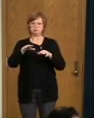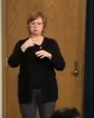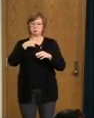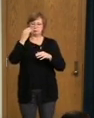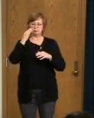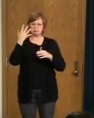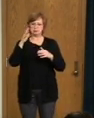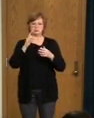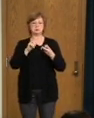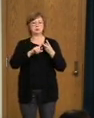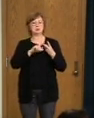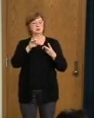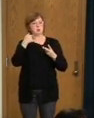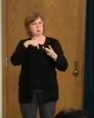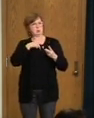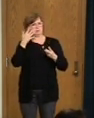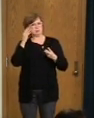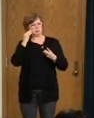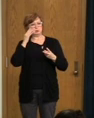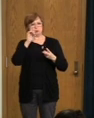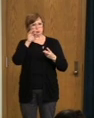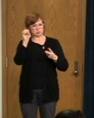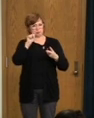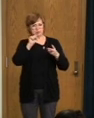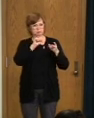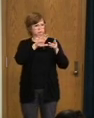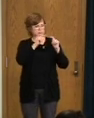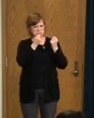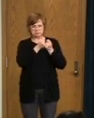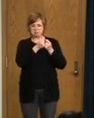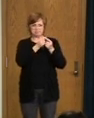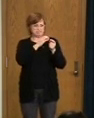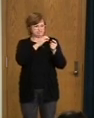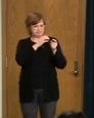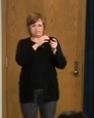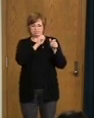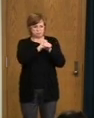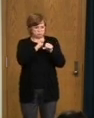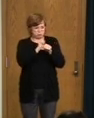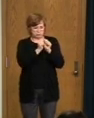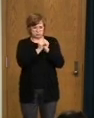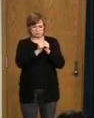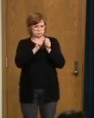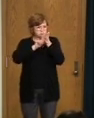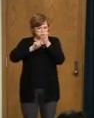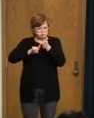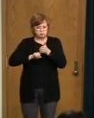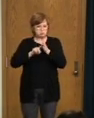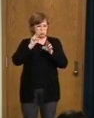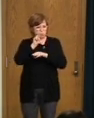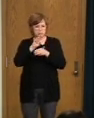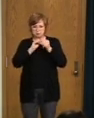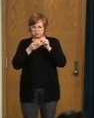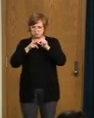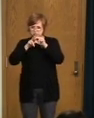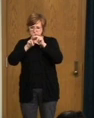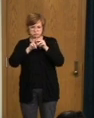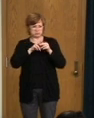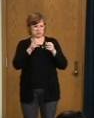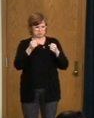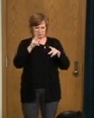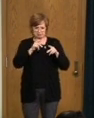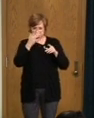are aware, Dr. Shahab and his team have been actively monitoring our cases and our transmission rates, as well as how those